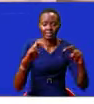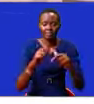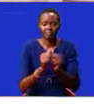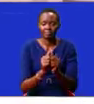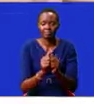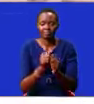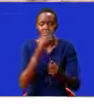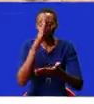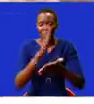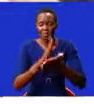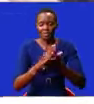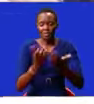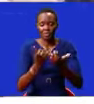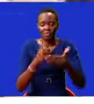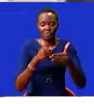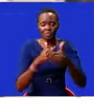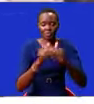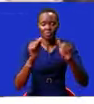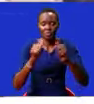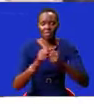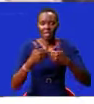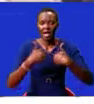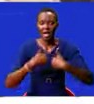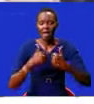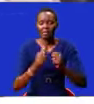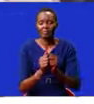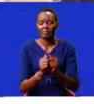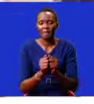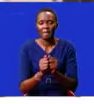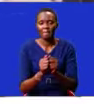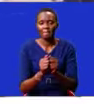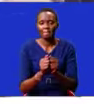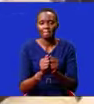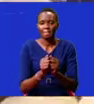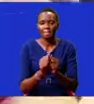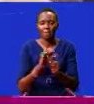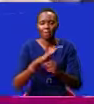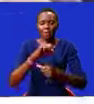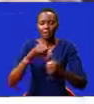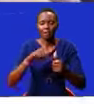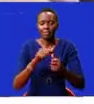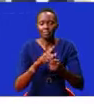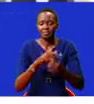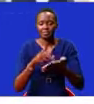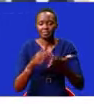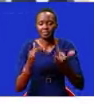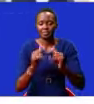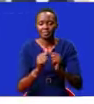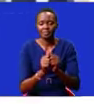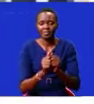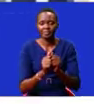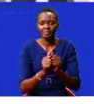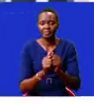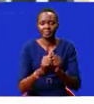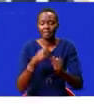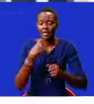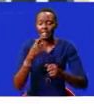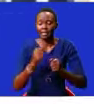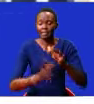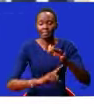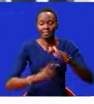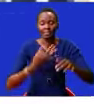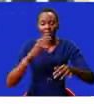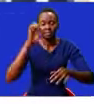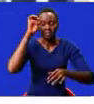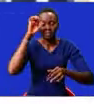soon we're going to find out we are going to have an answer and more detail we challenging the Min of Education we're challenging our